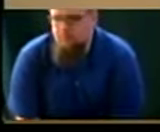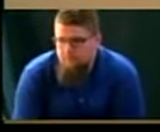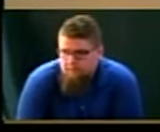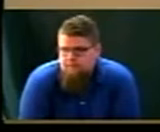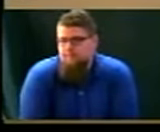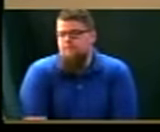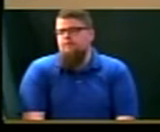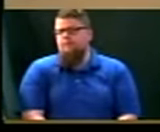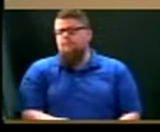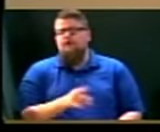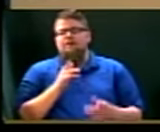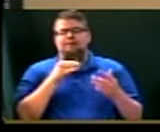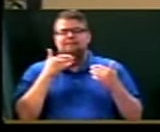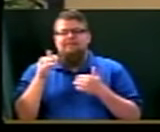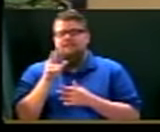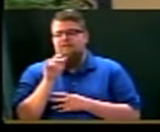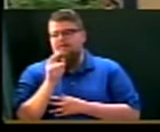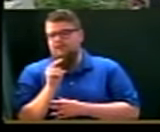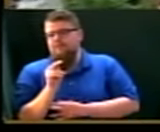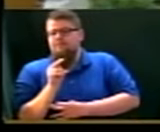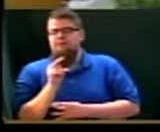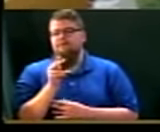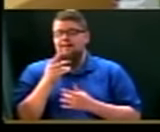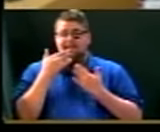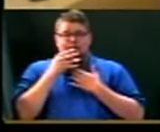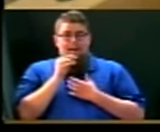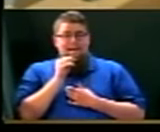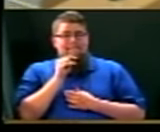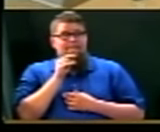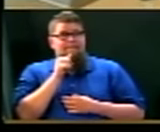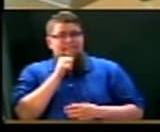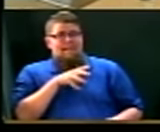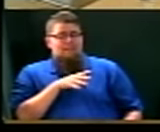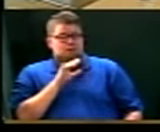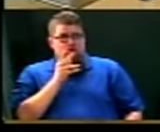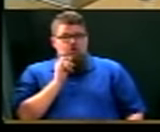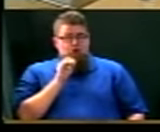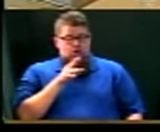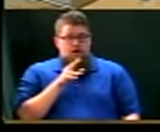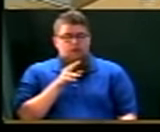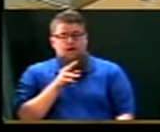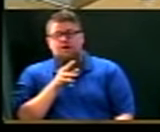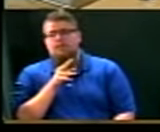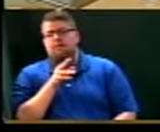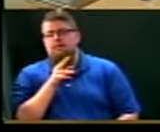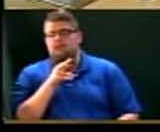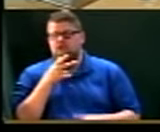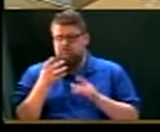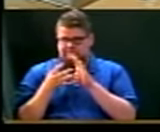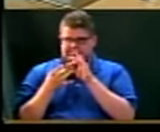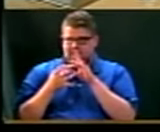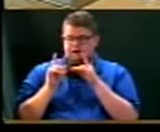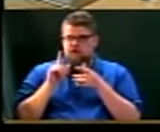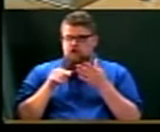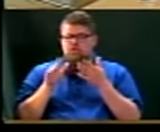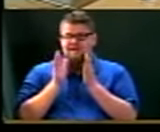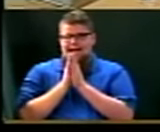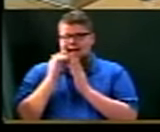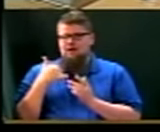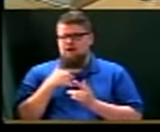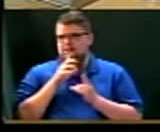and then I can... Okay. Thank you. I would, Madam Chair. I'd like to respond to Ms. Owen's comments about why people were asked to